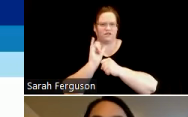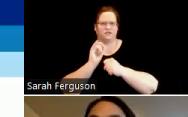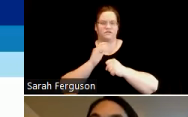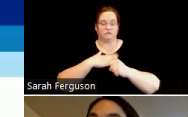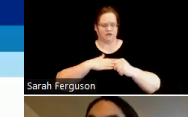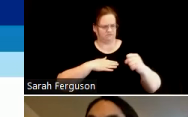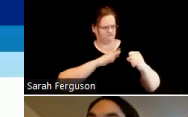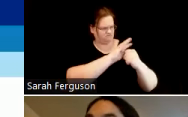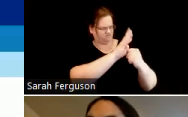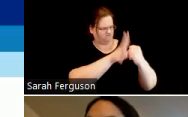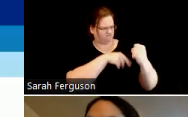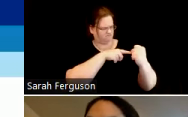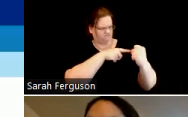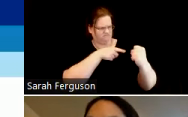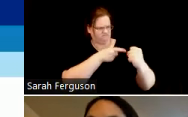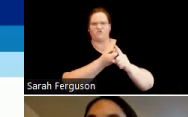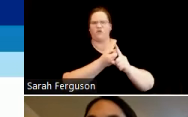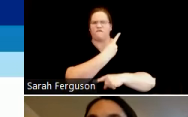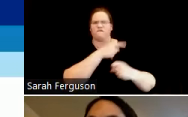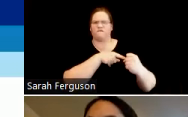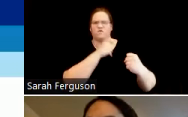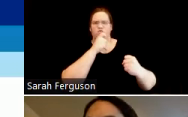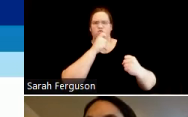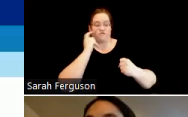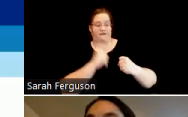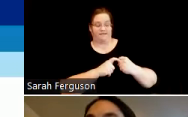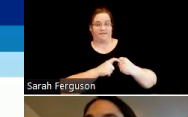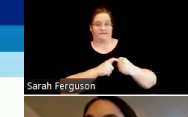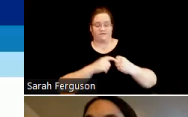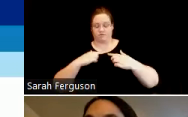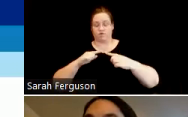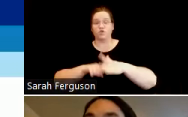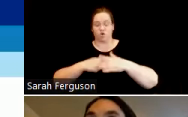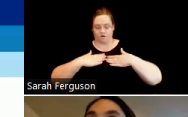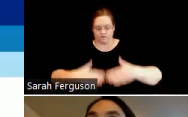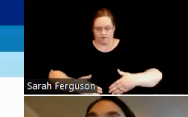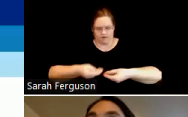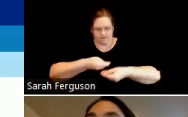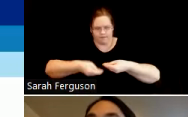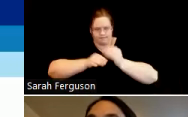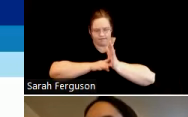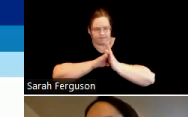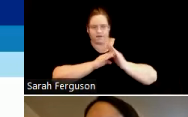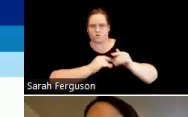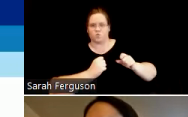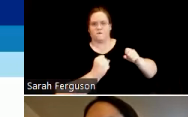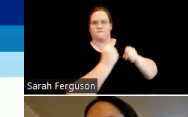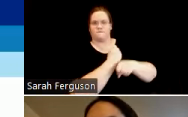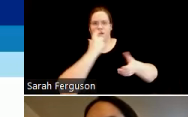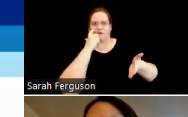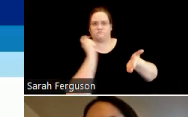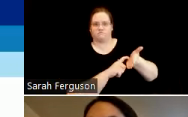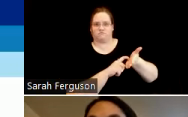just made looks foreign. I don't recognize this. And it starts to make antibodies. Those